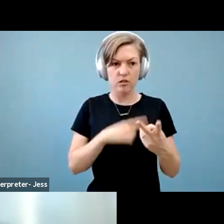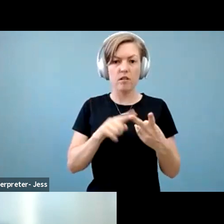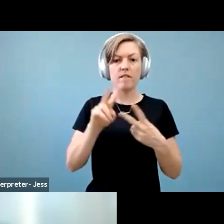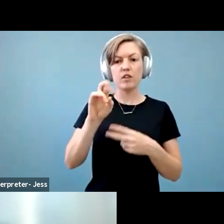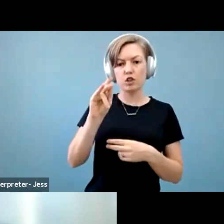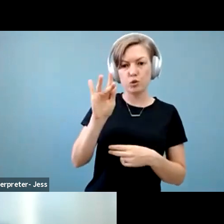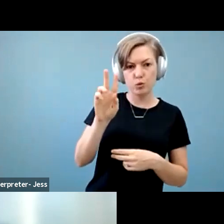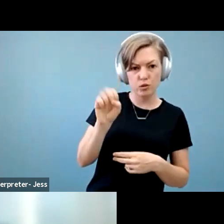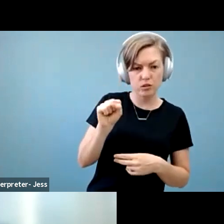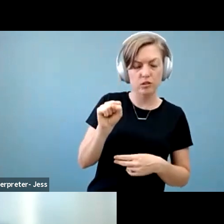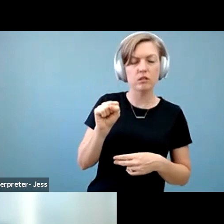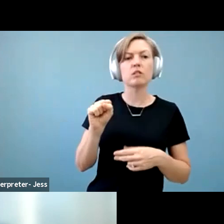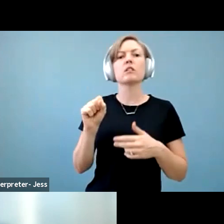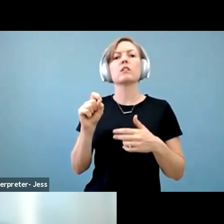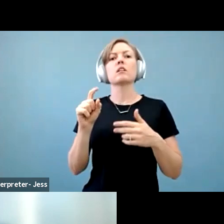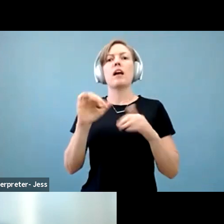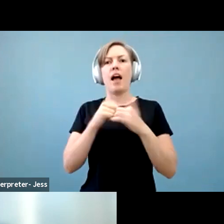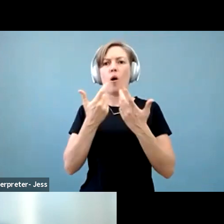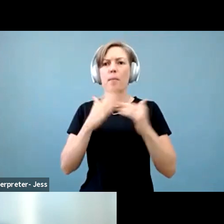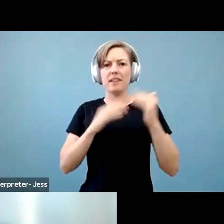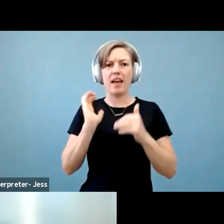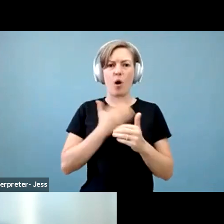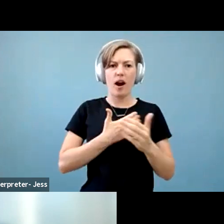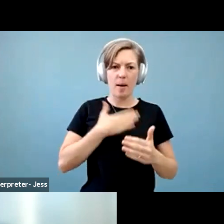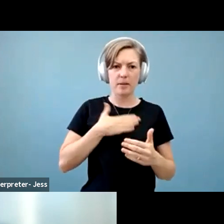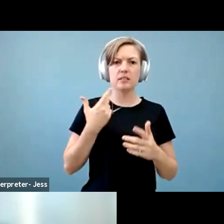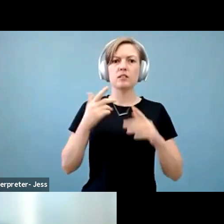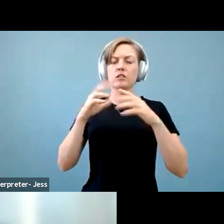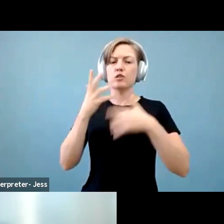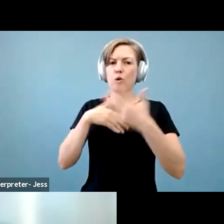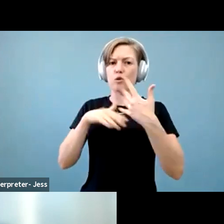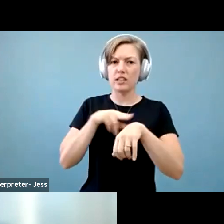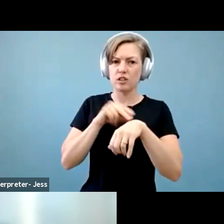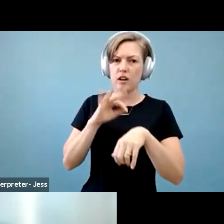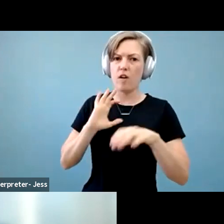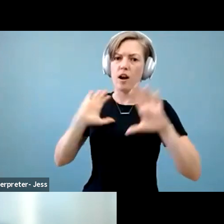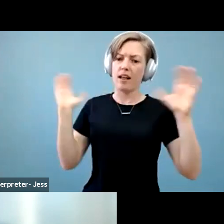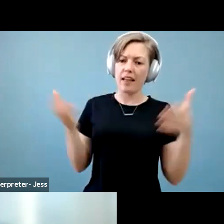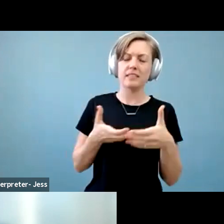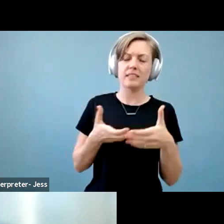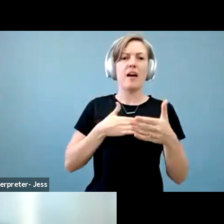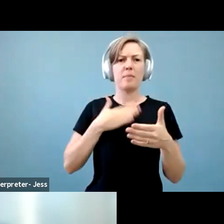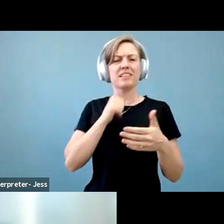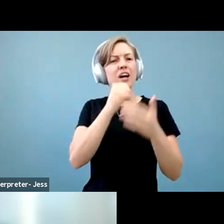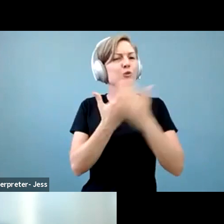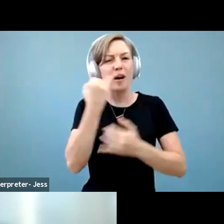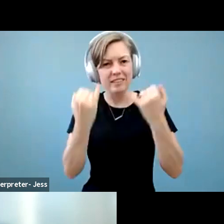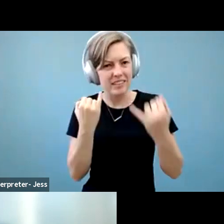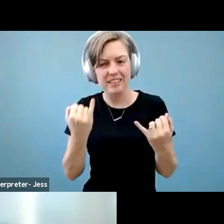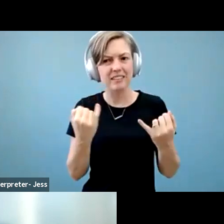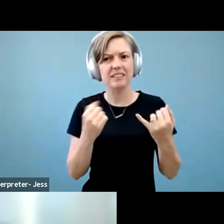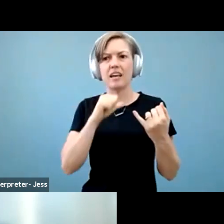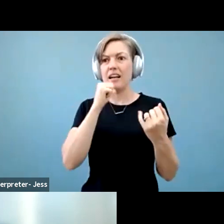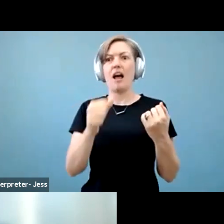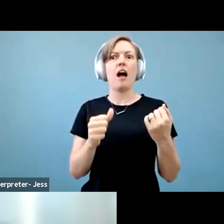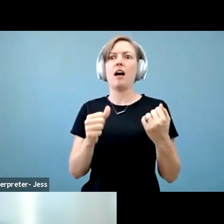in building our happiness, the essentially social nature of our collective happiness. These are not new ideas, and they're not merely a